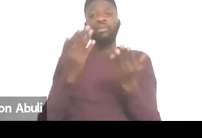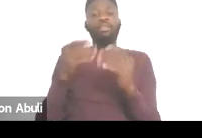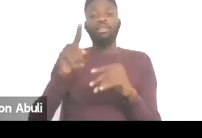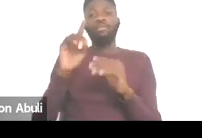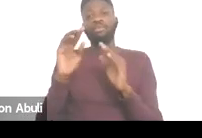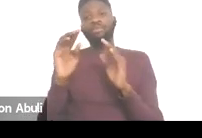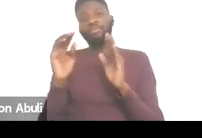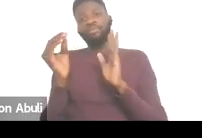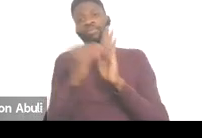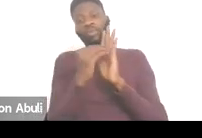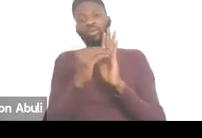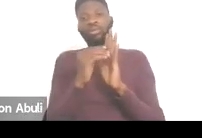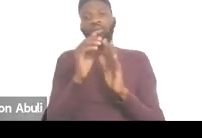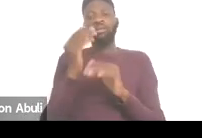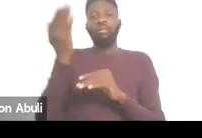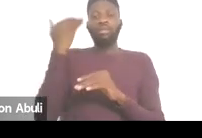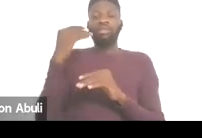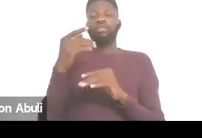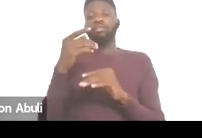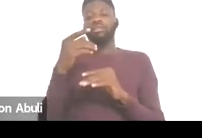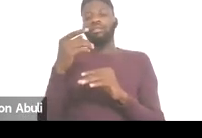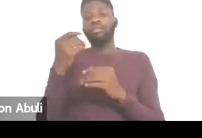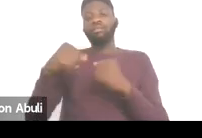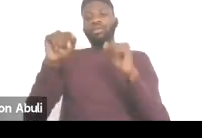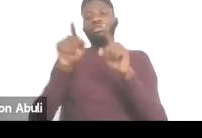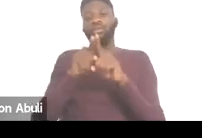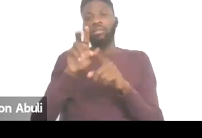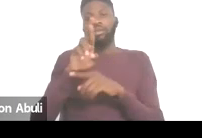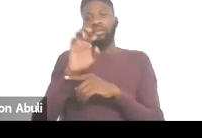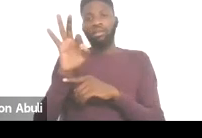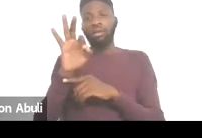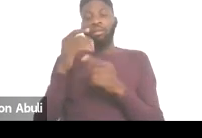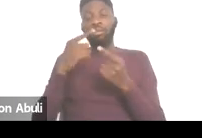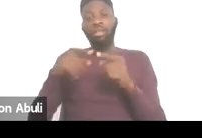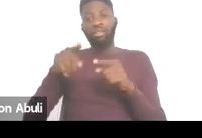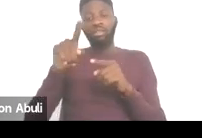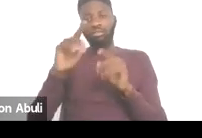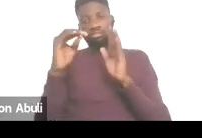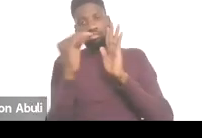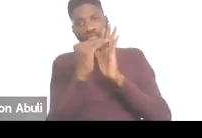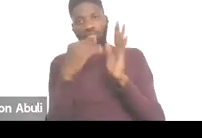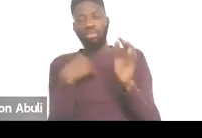your previous employer as a referee, but you have stated that I have worked with